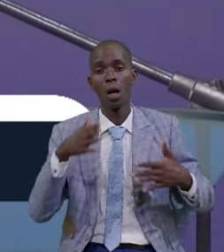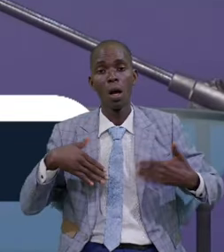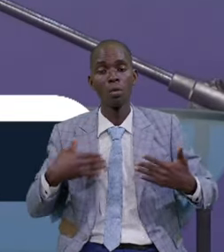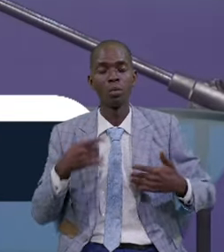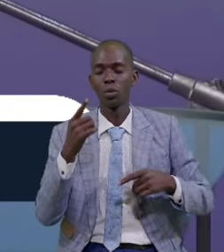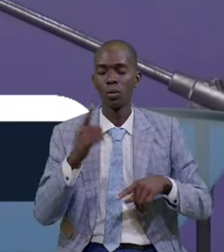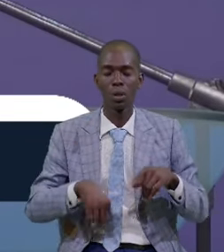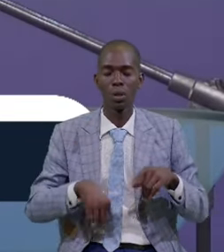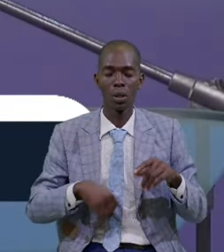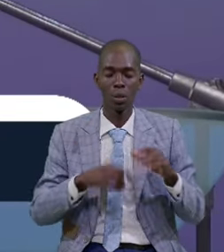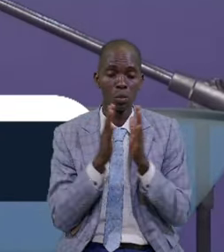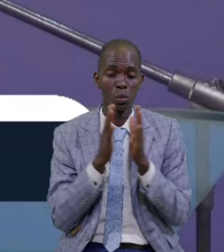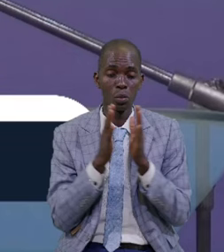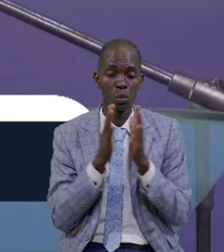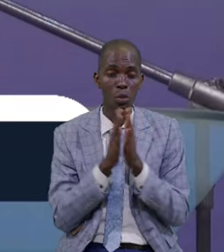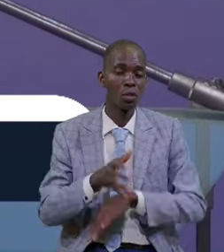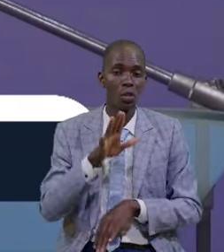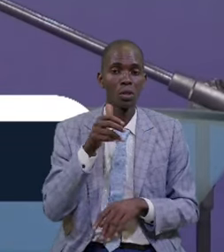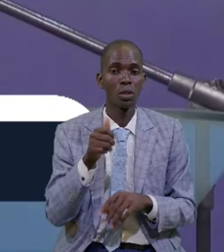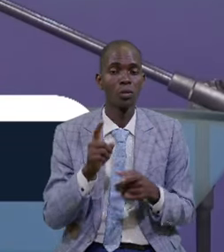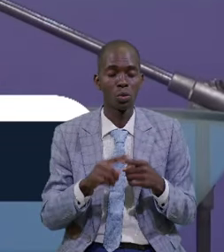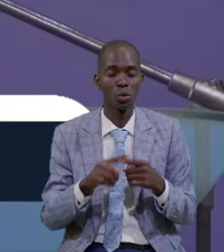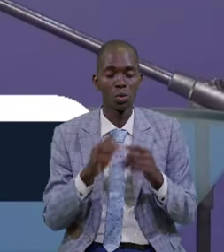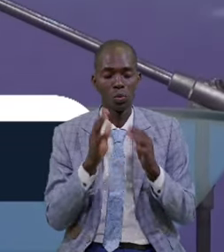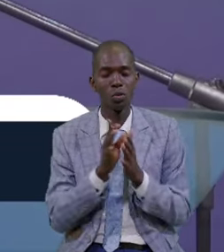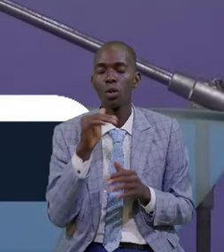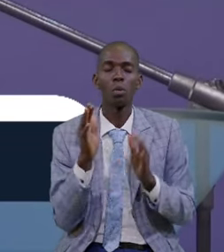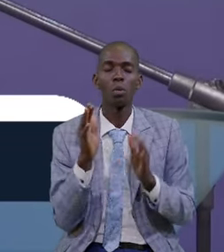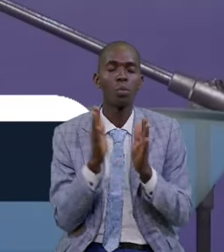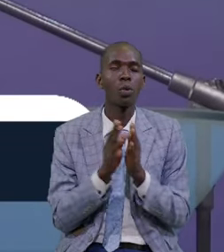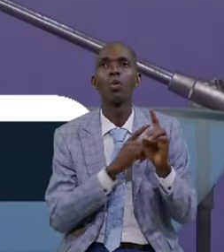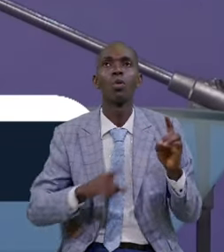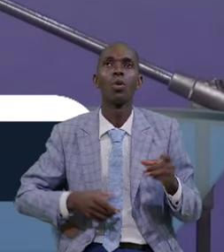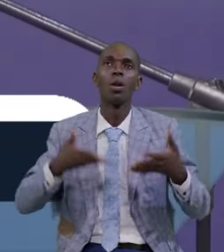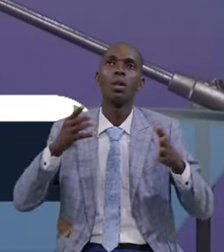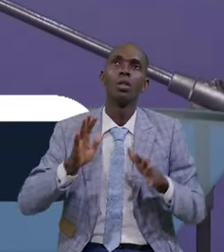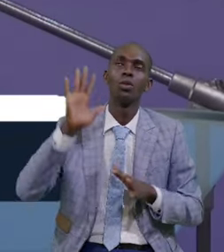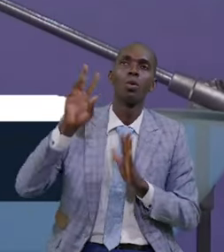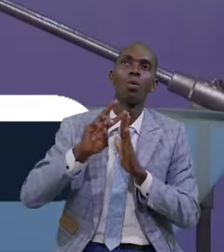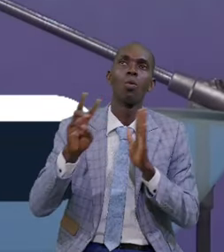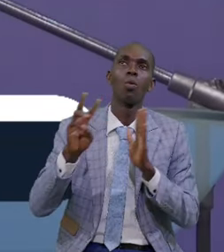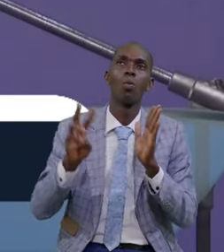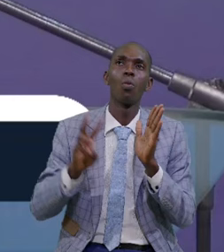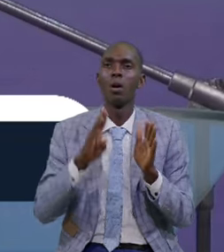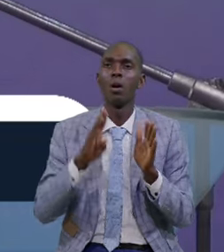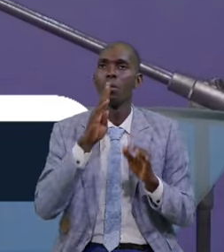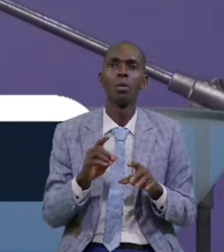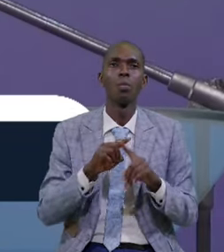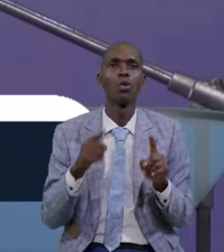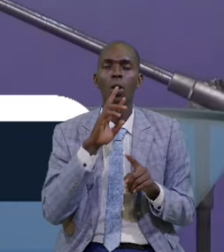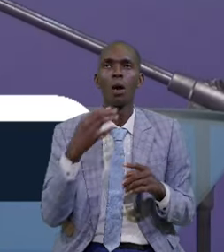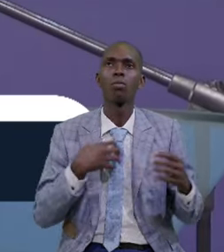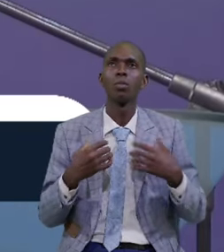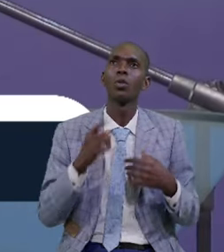praying at all, you are not praying, "Oh Lord, thy will be done." You are saying, "God, where are you? Where are you? Where